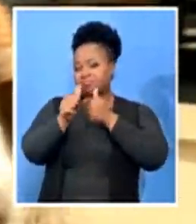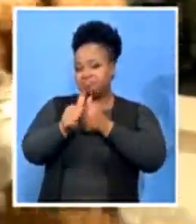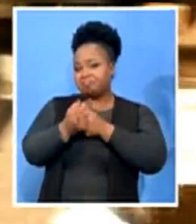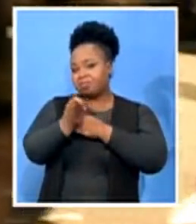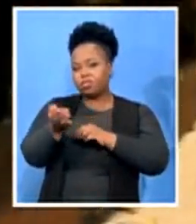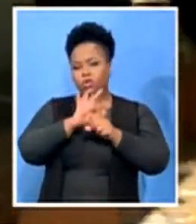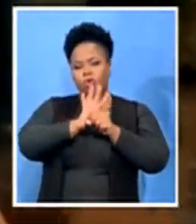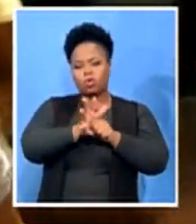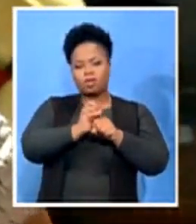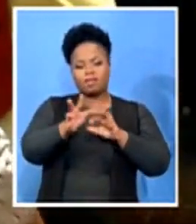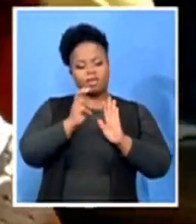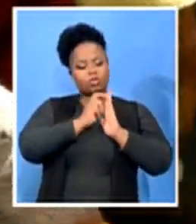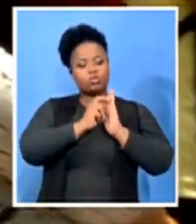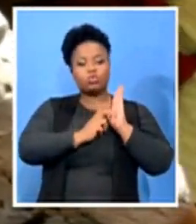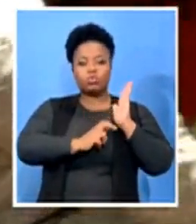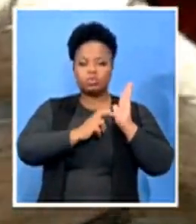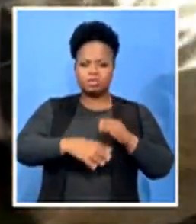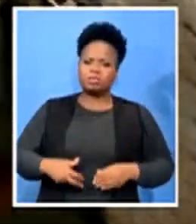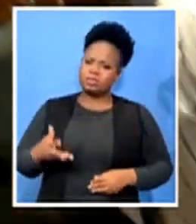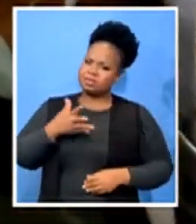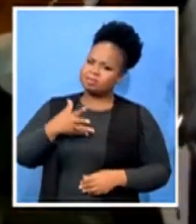Mayor, how are you?